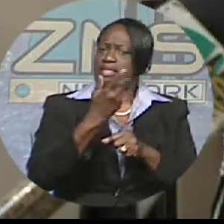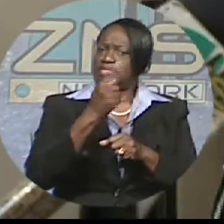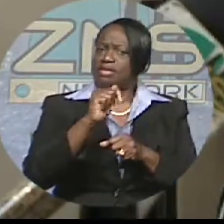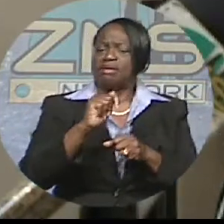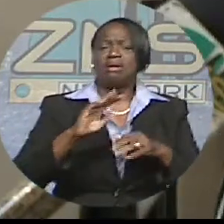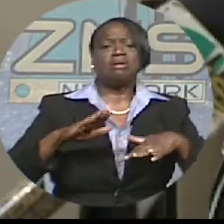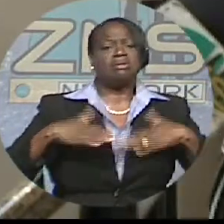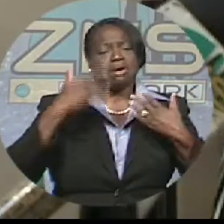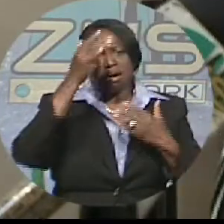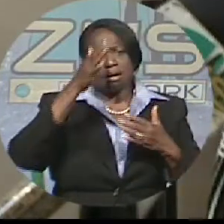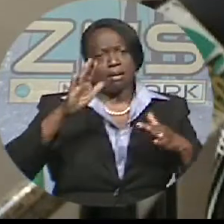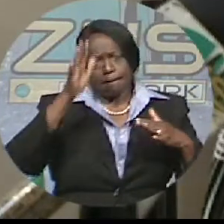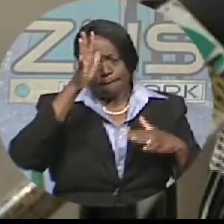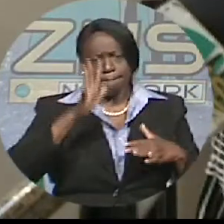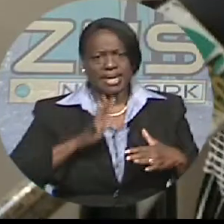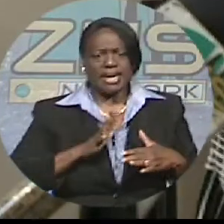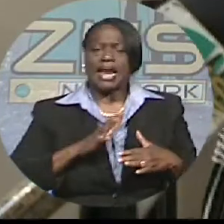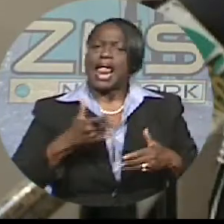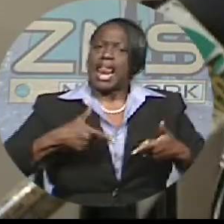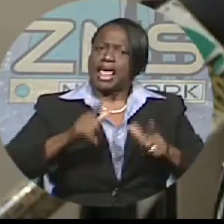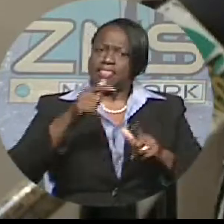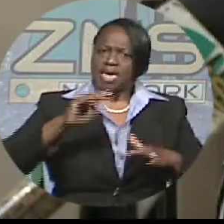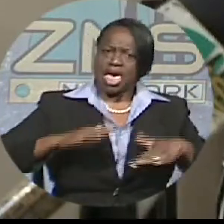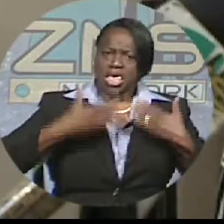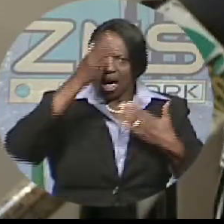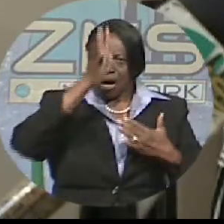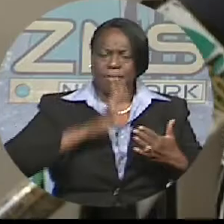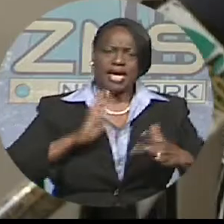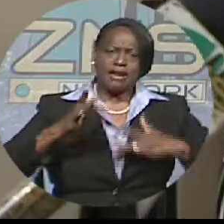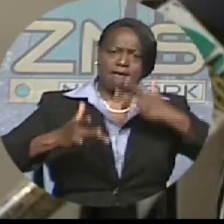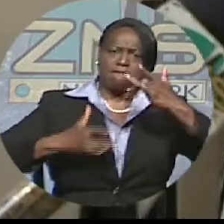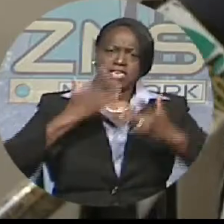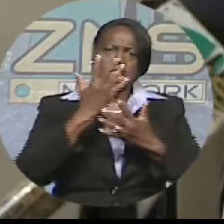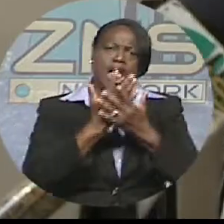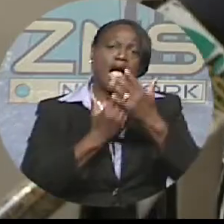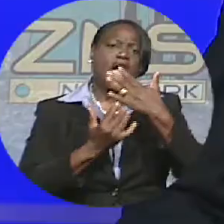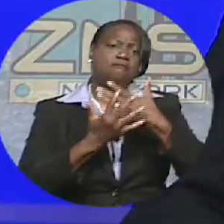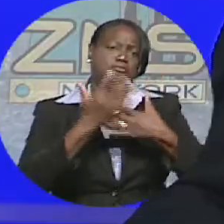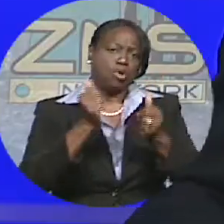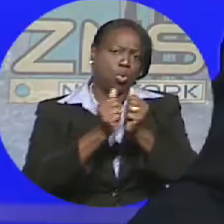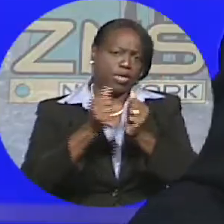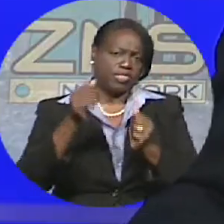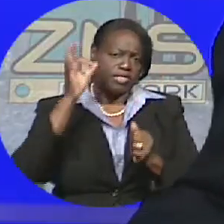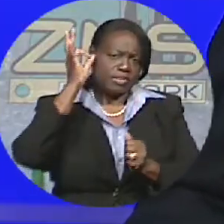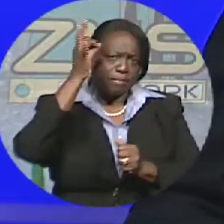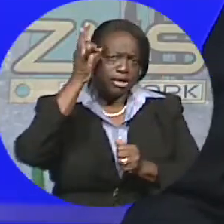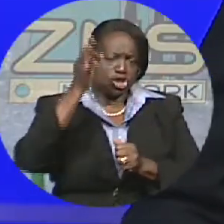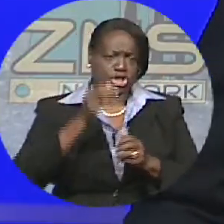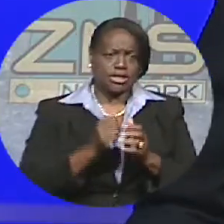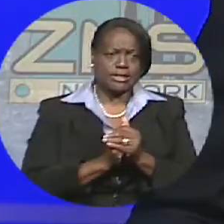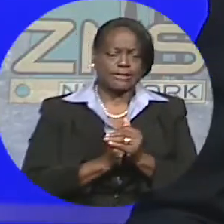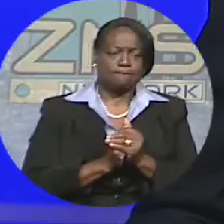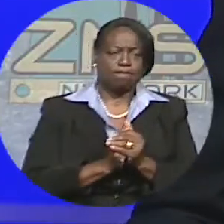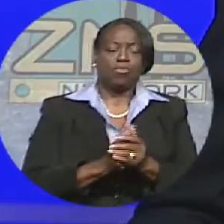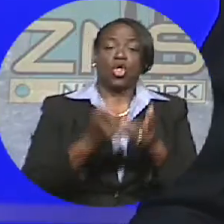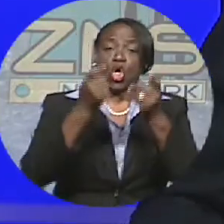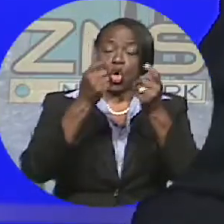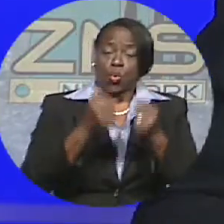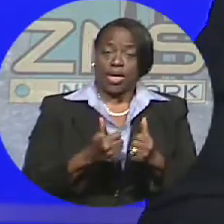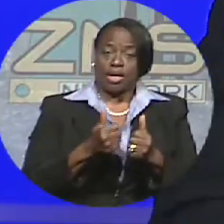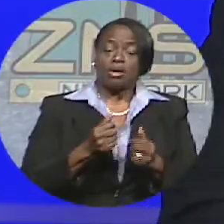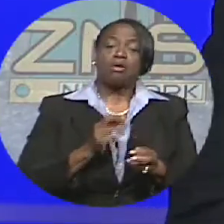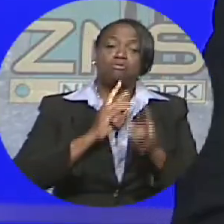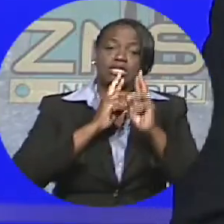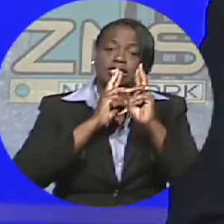feel comfortable when they are around us. Well, the quick and immediate response, as well